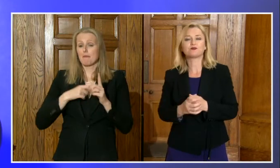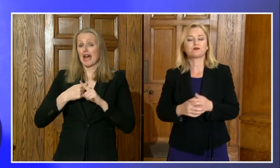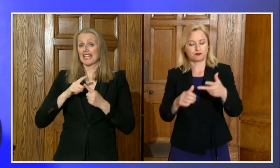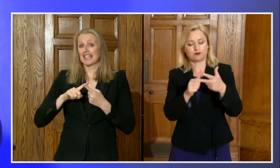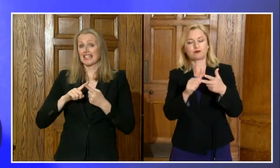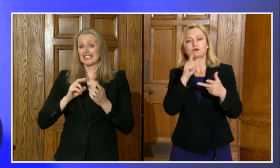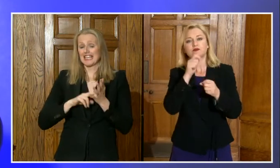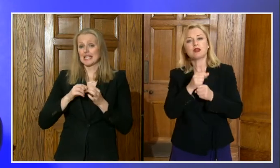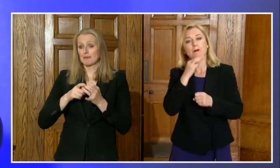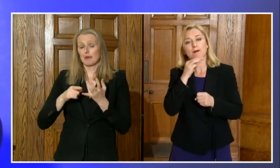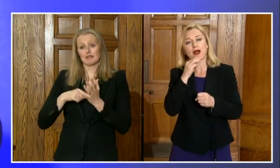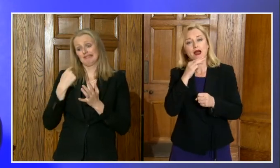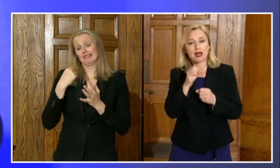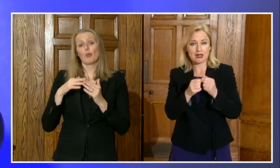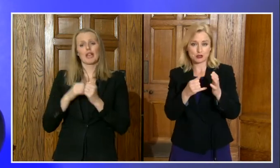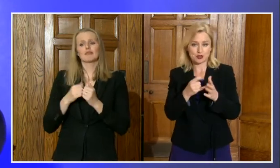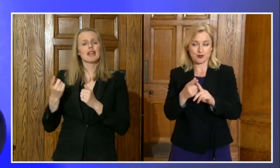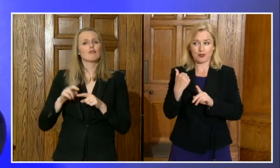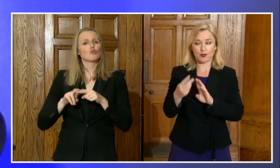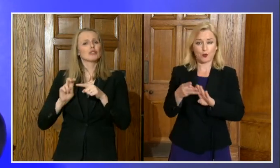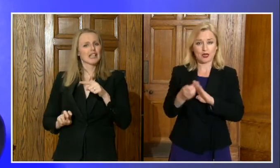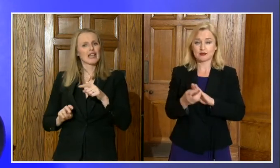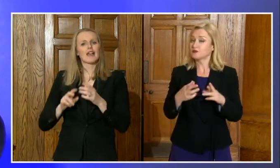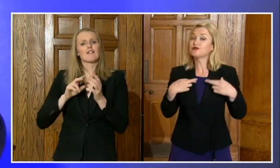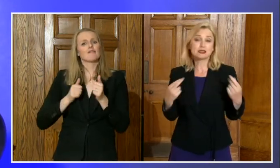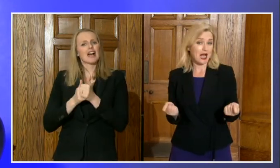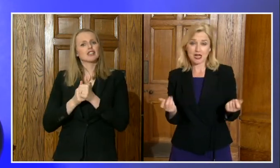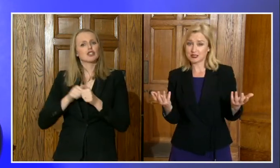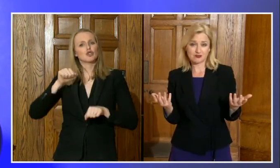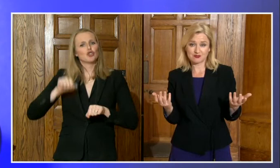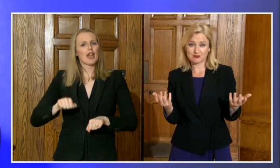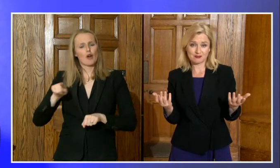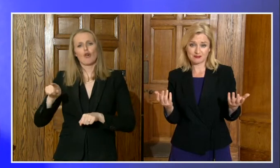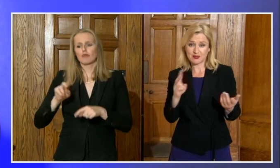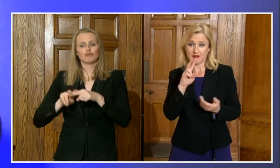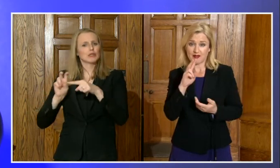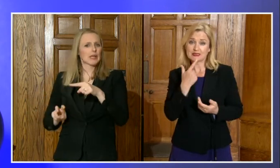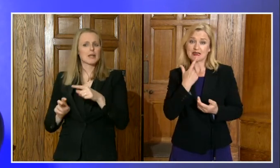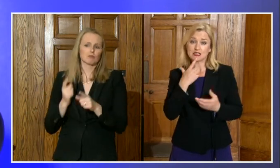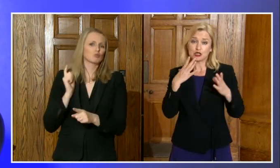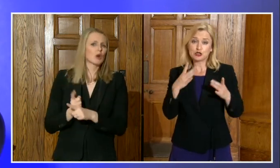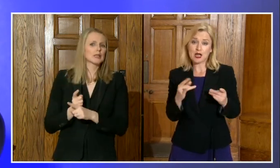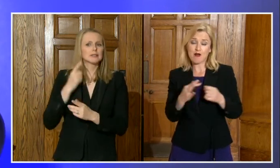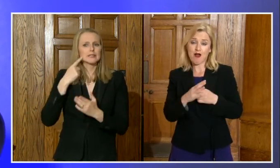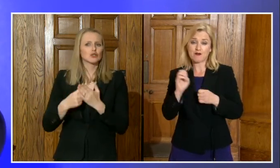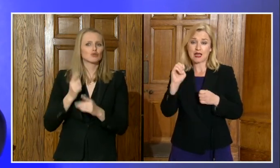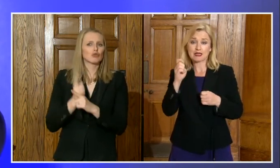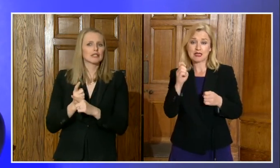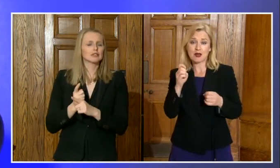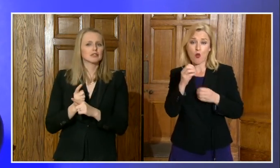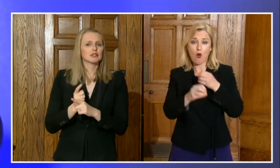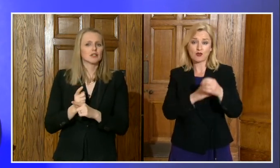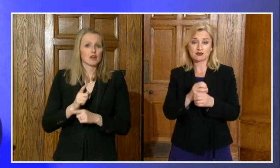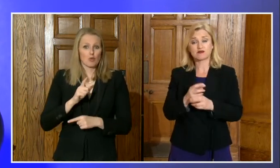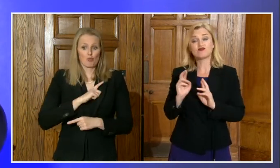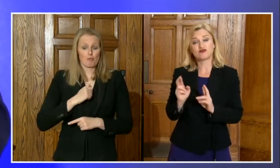Mike has resigned as Vice Chair of the Executive Office, and I think that was the right thing for him to do, because in